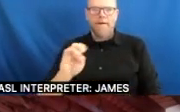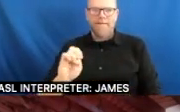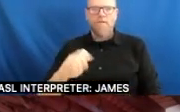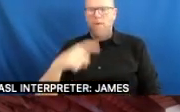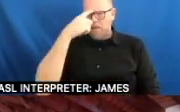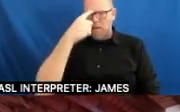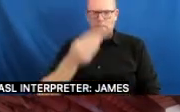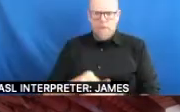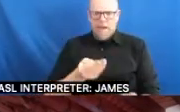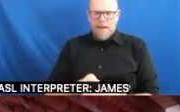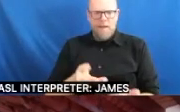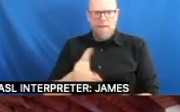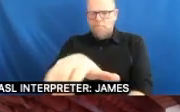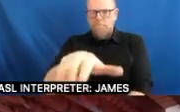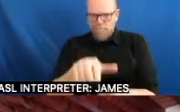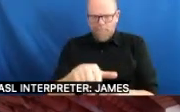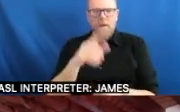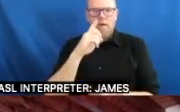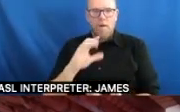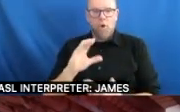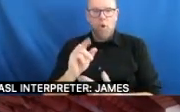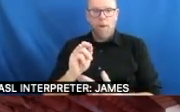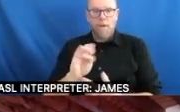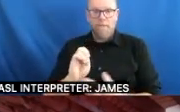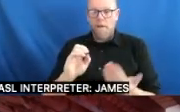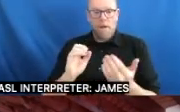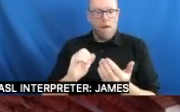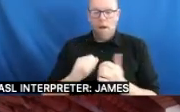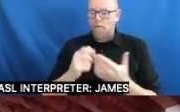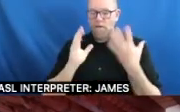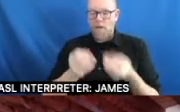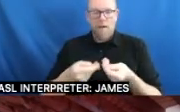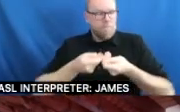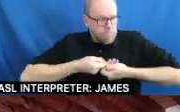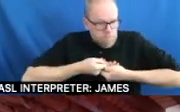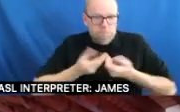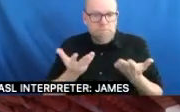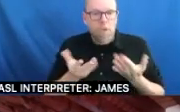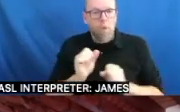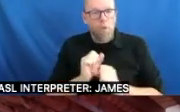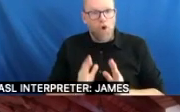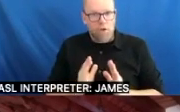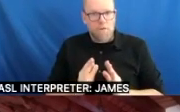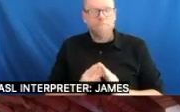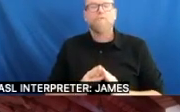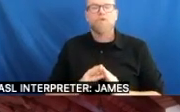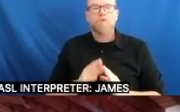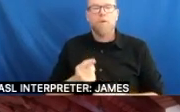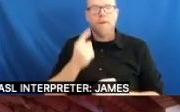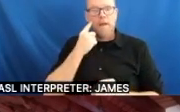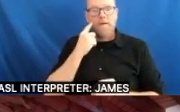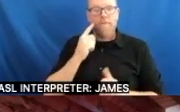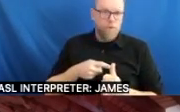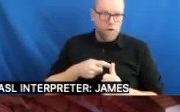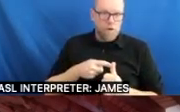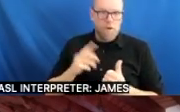money that's coming into a cooperative and how it's getting distributed to its workers this way. So we can think about wages.